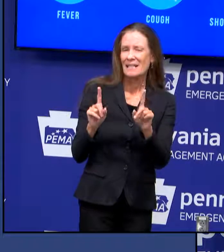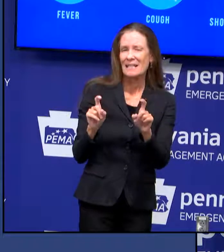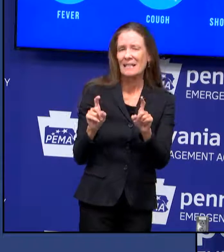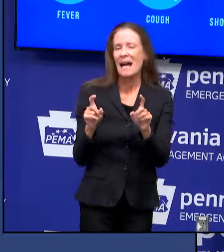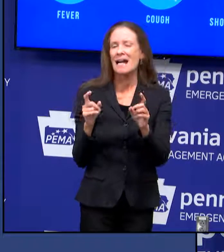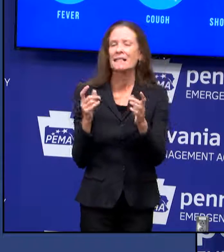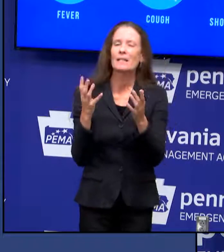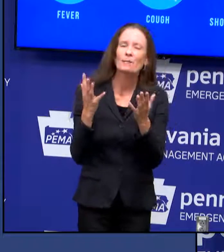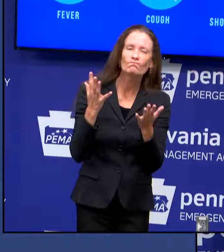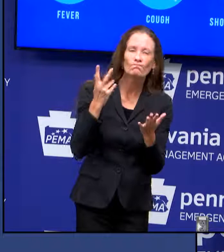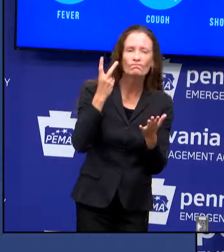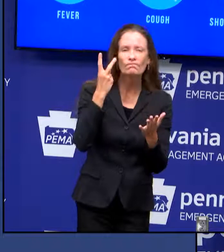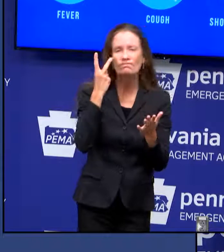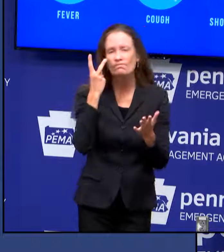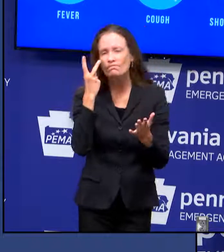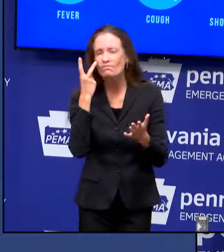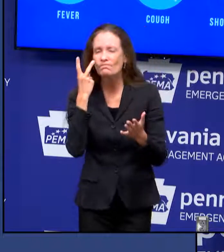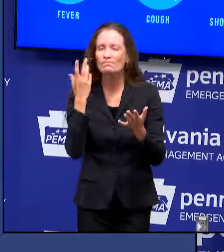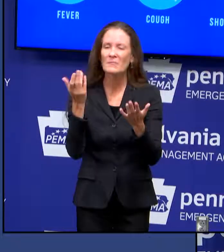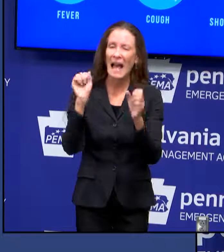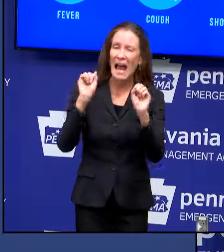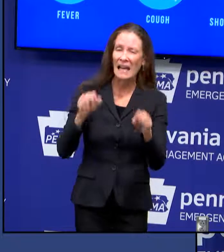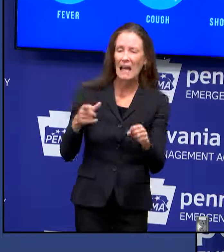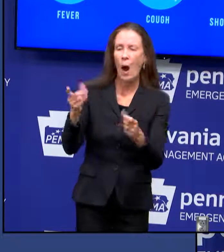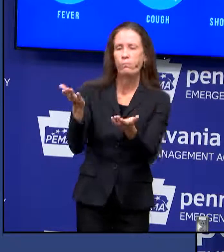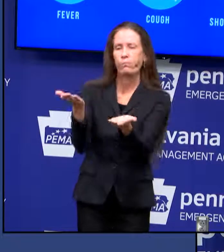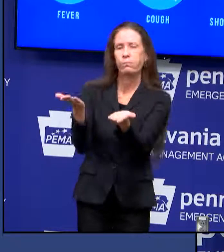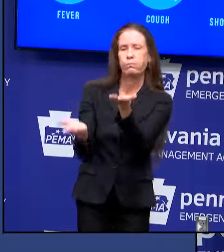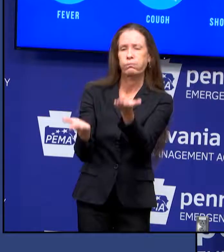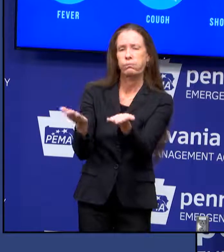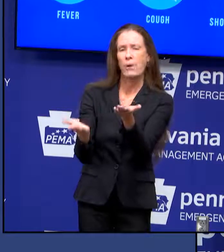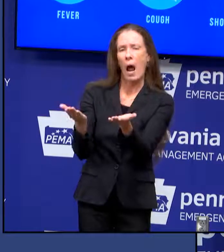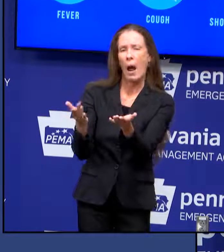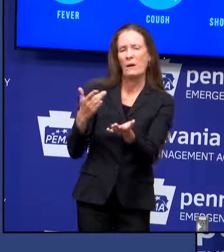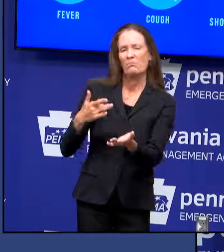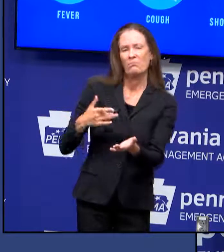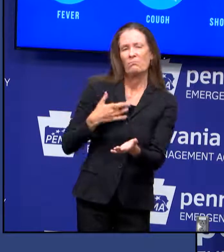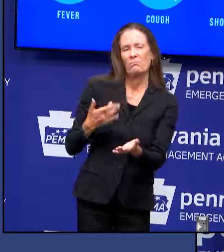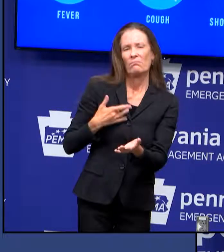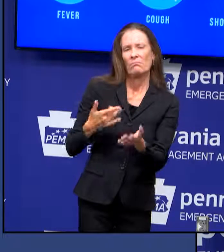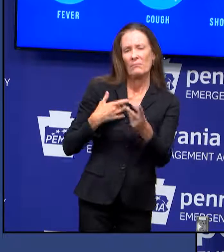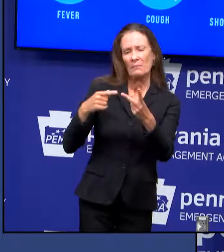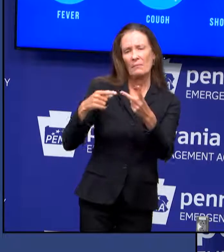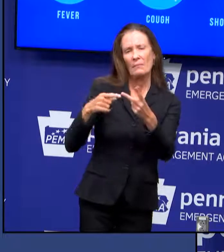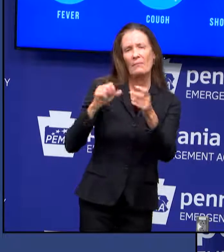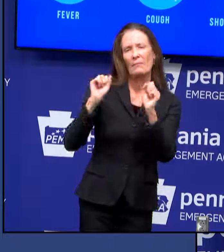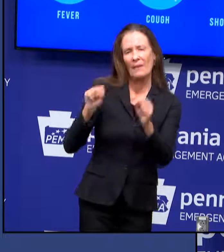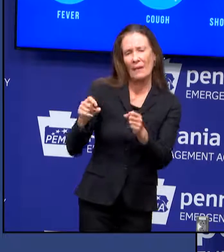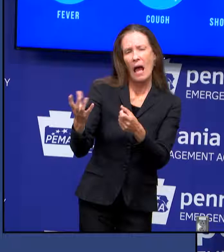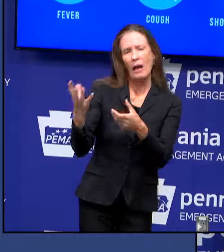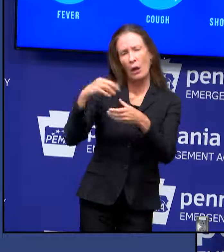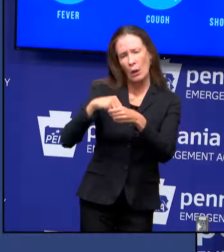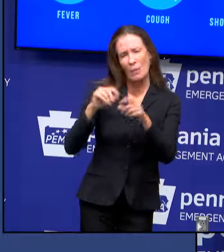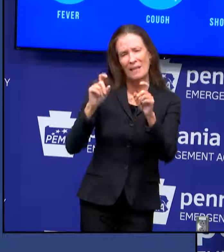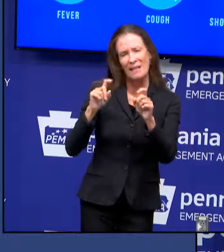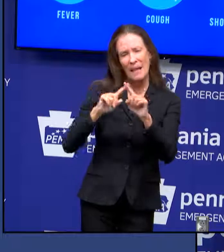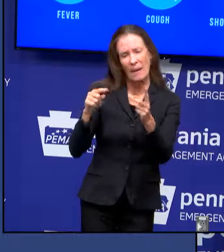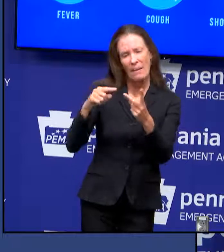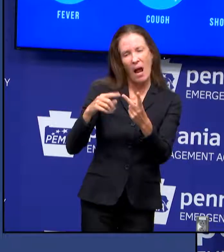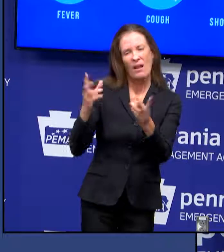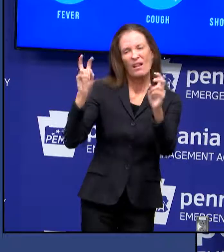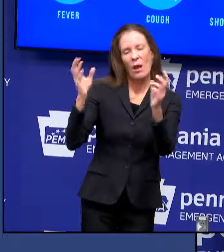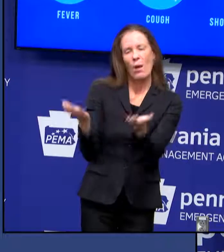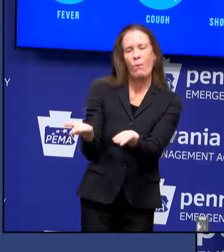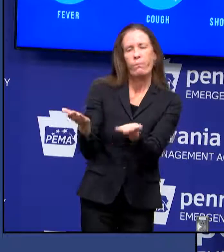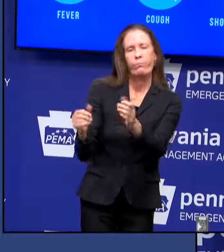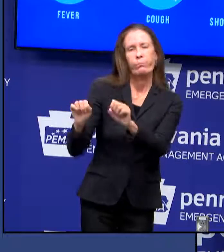so they are not, when we have a confirmed case count, which is how we make any decisions, the antigen tests at this time are not